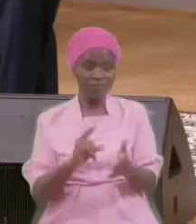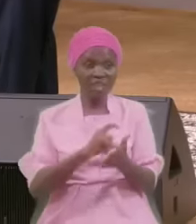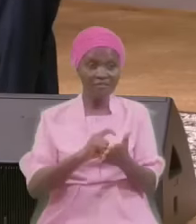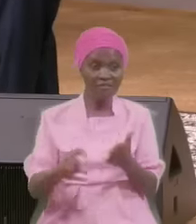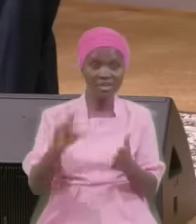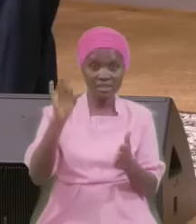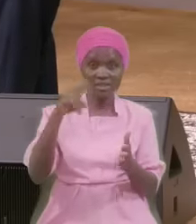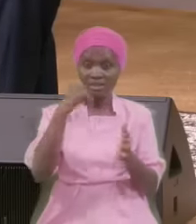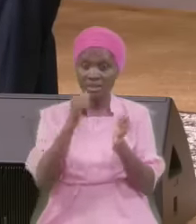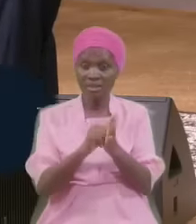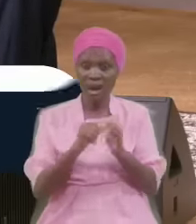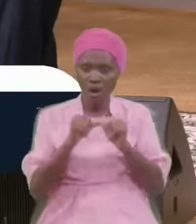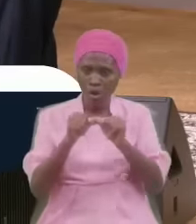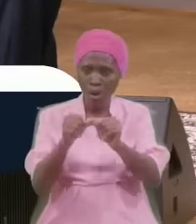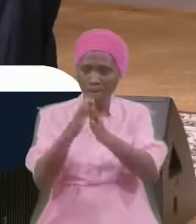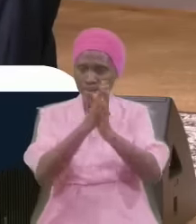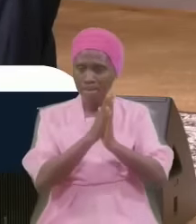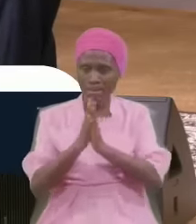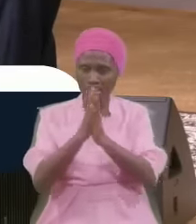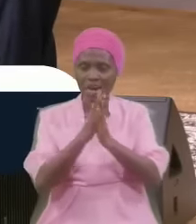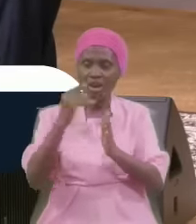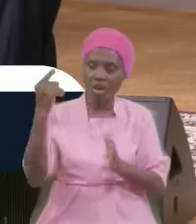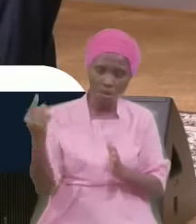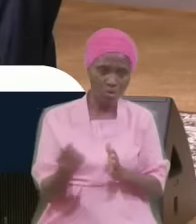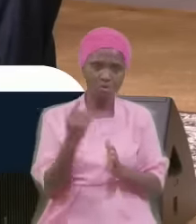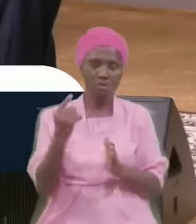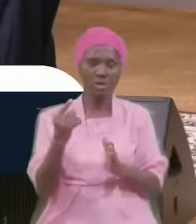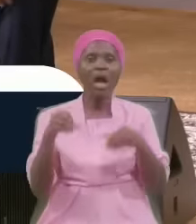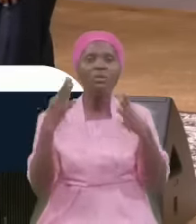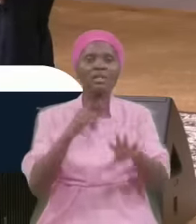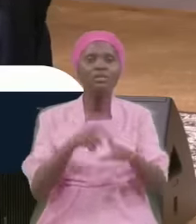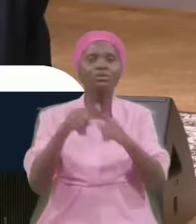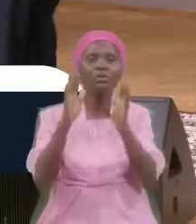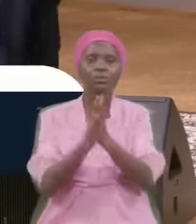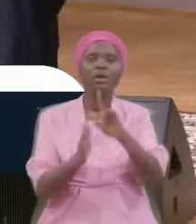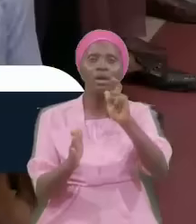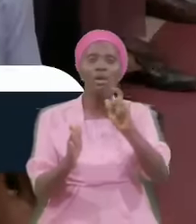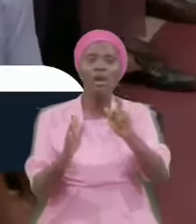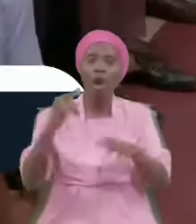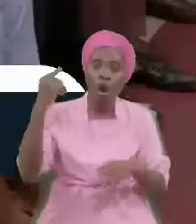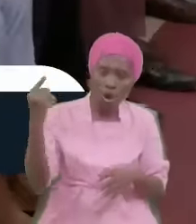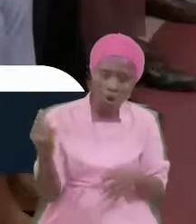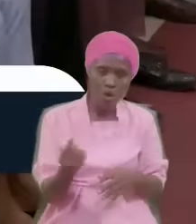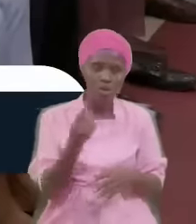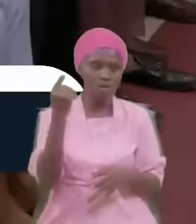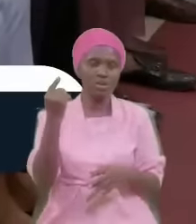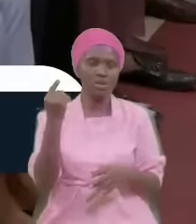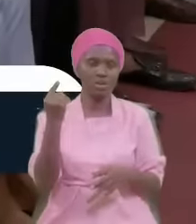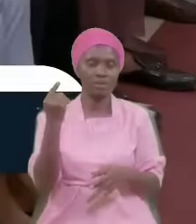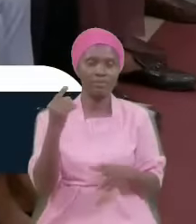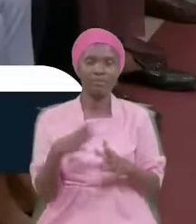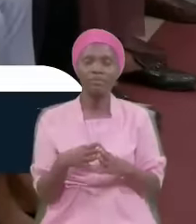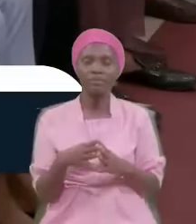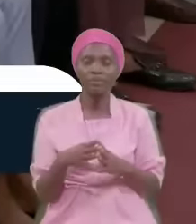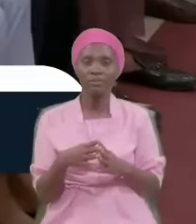praying always. How often do you pray? I said, how often do you pray? Now, you don't